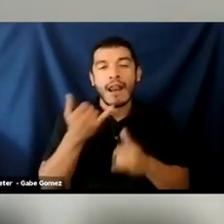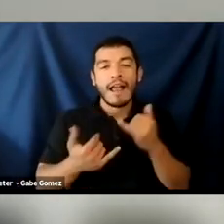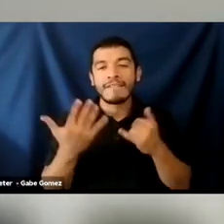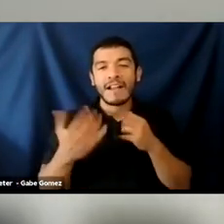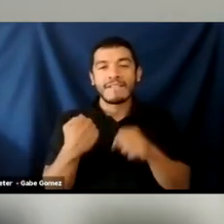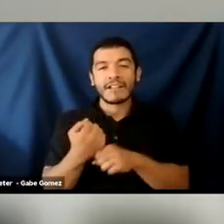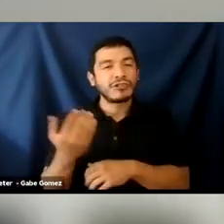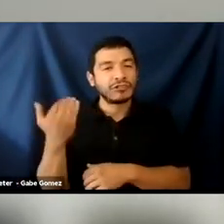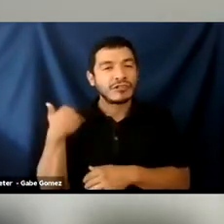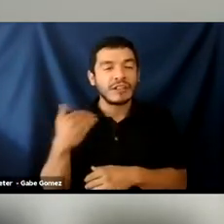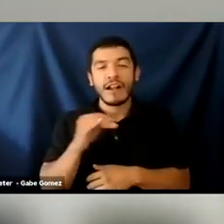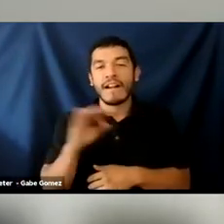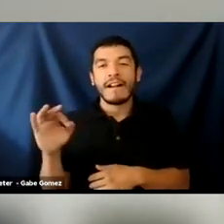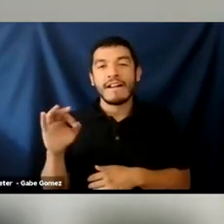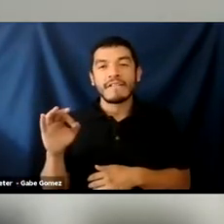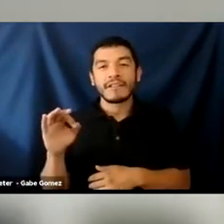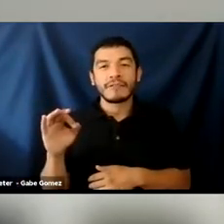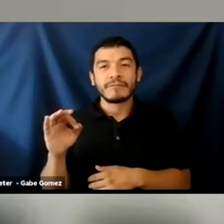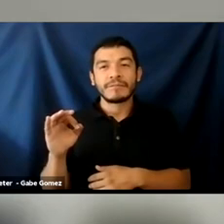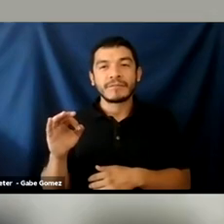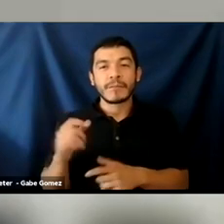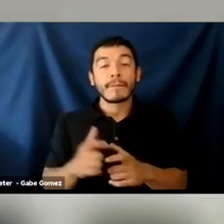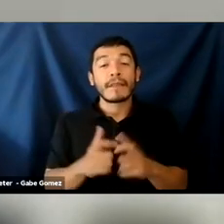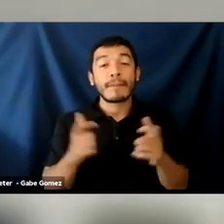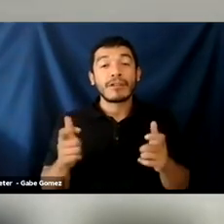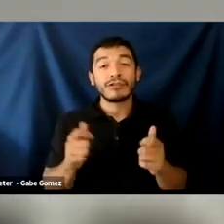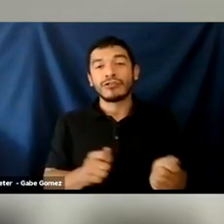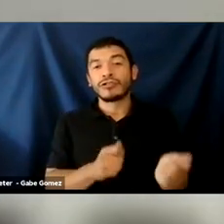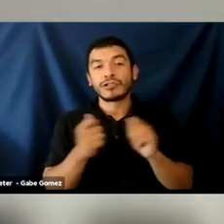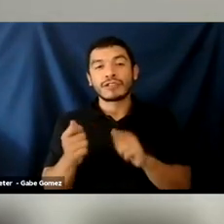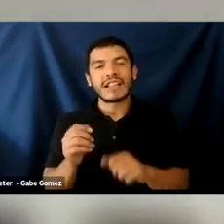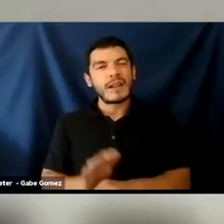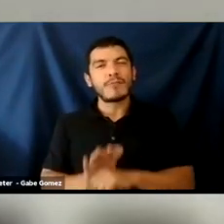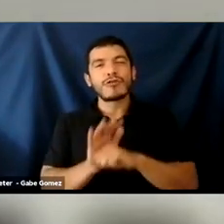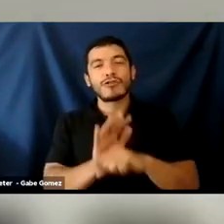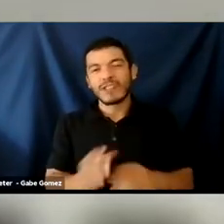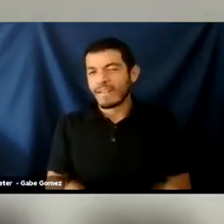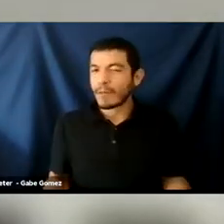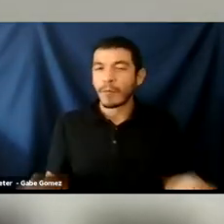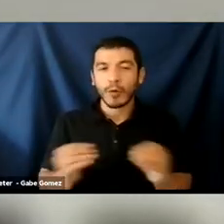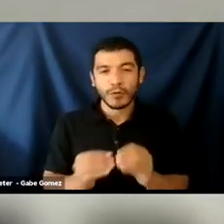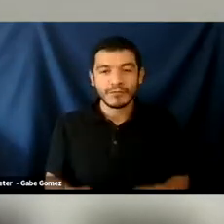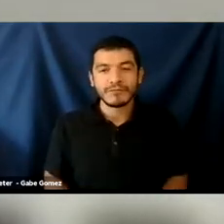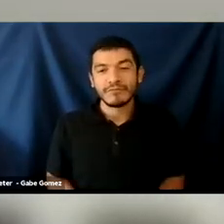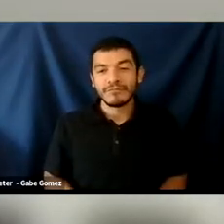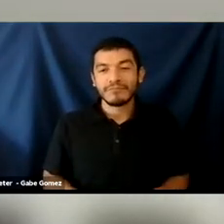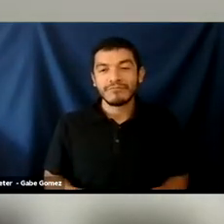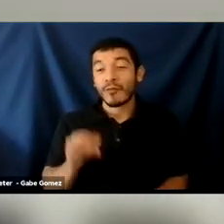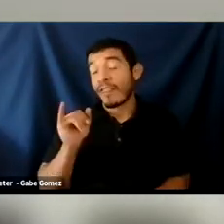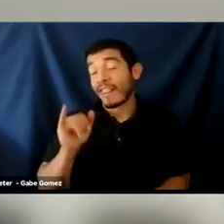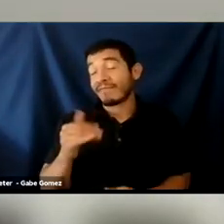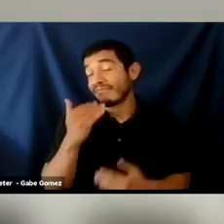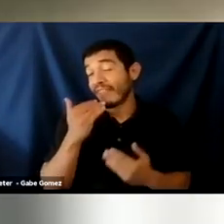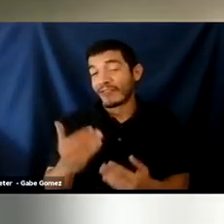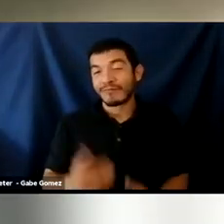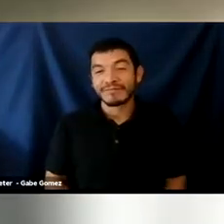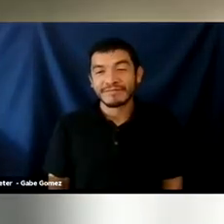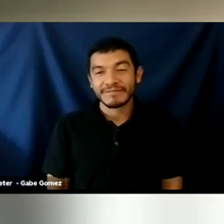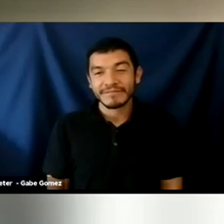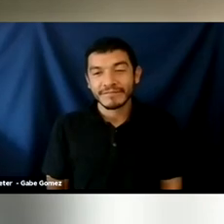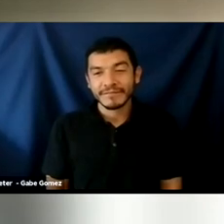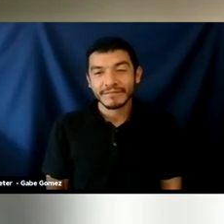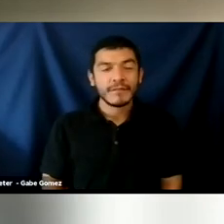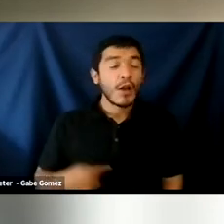5 years of much change and push it forward even further. So yeah, thank you. Well, we're